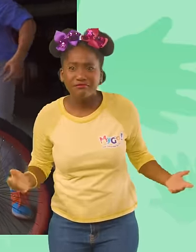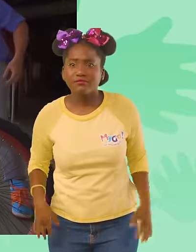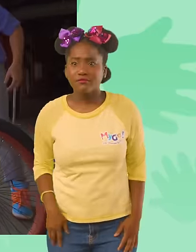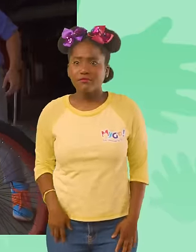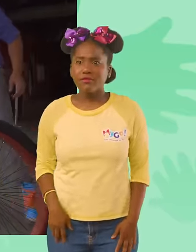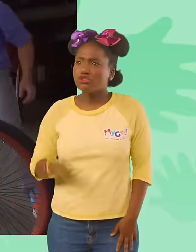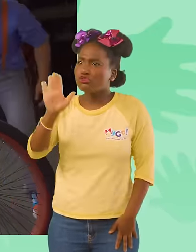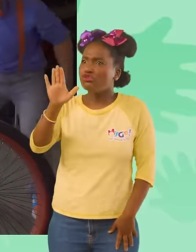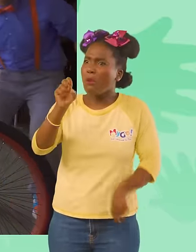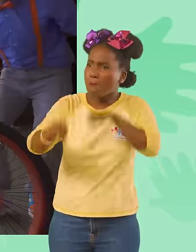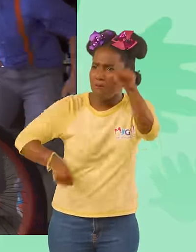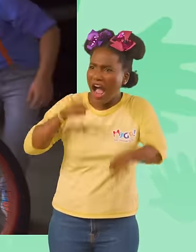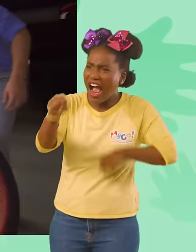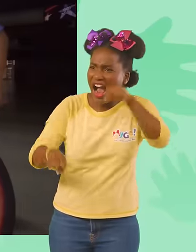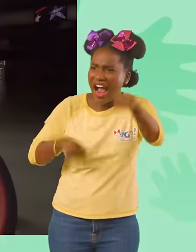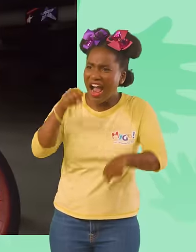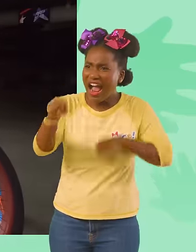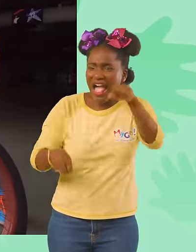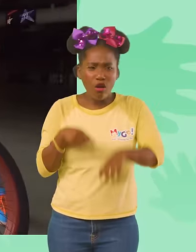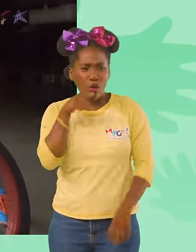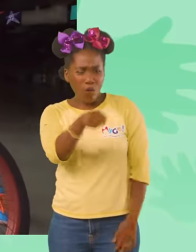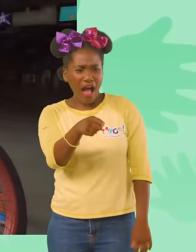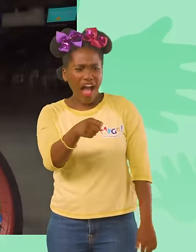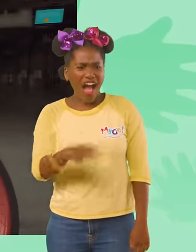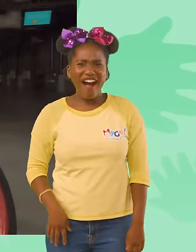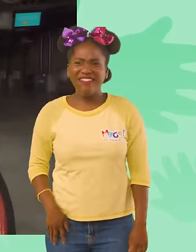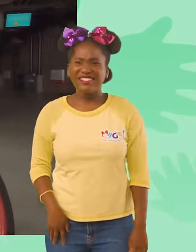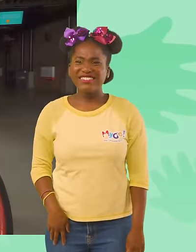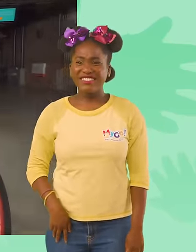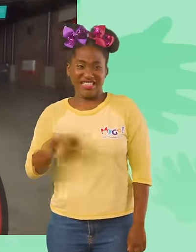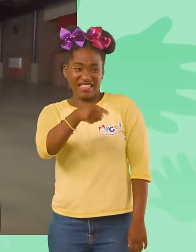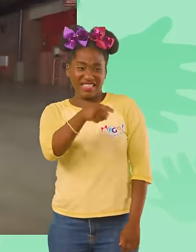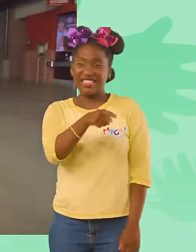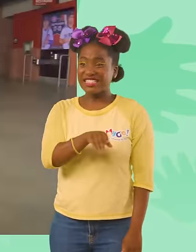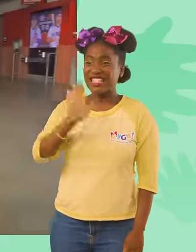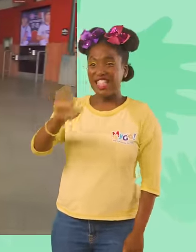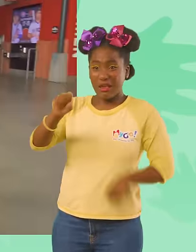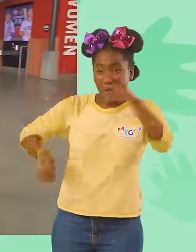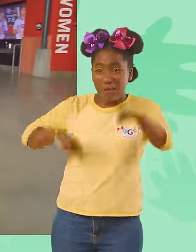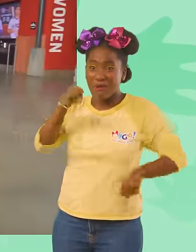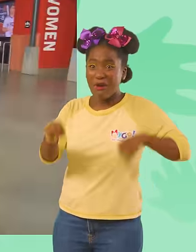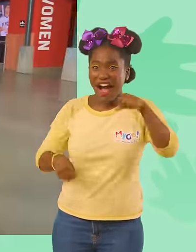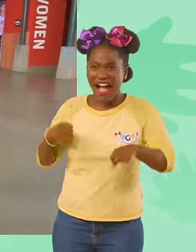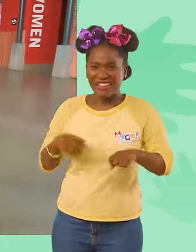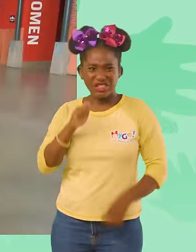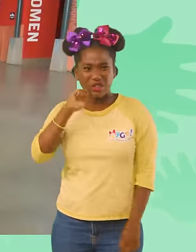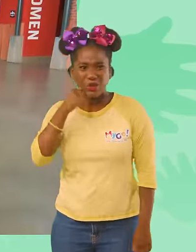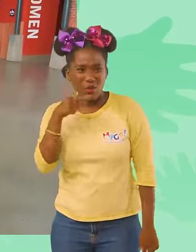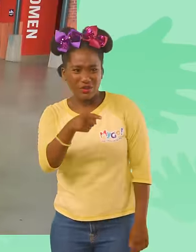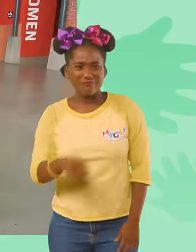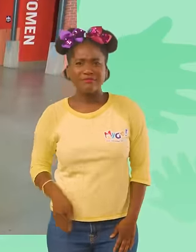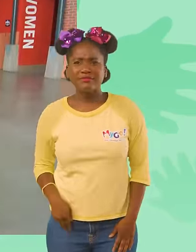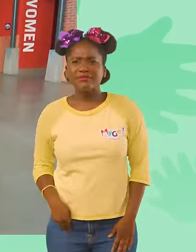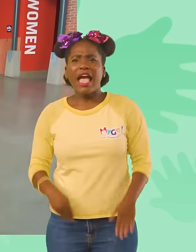Whoa. This is your bicycle? Whoa, this is Baxter's bicycle. This is really cool. Can you